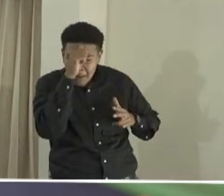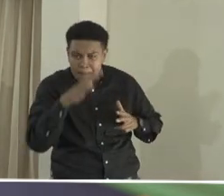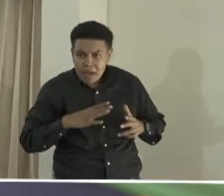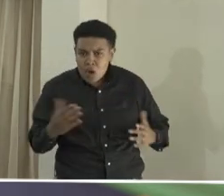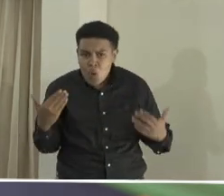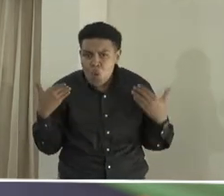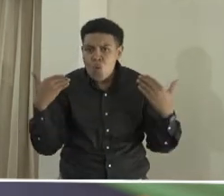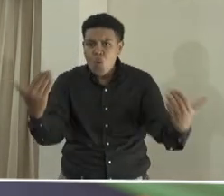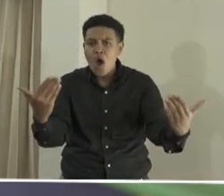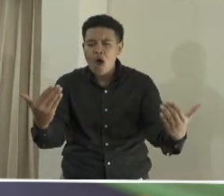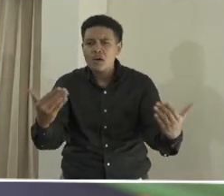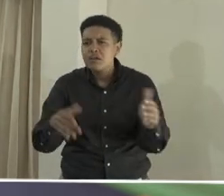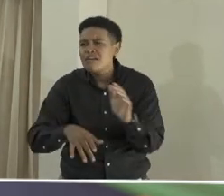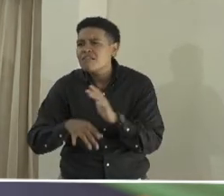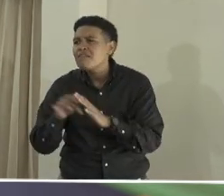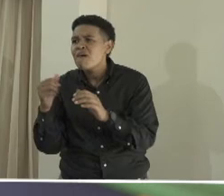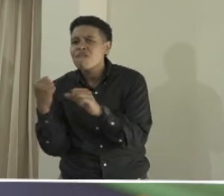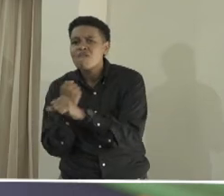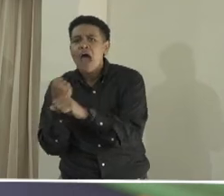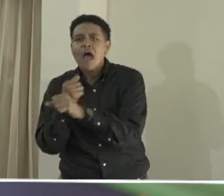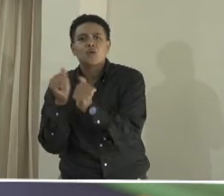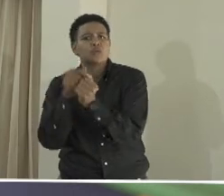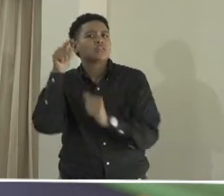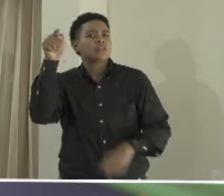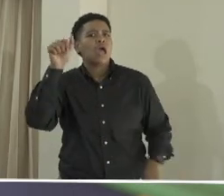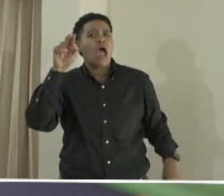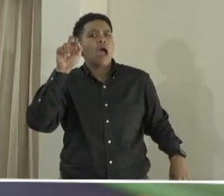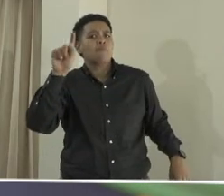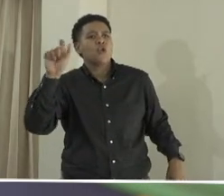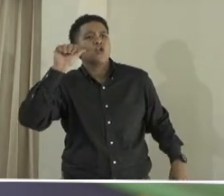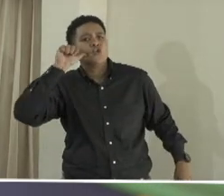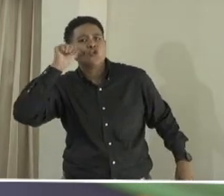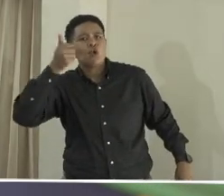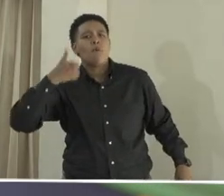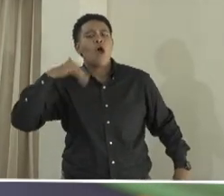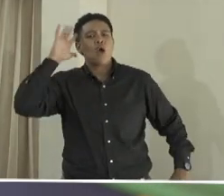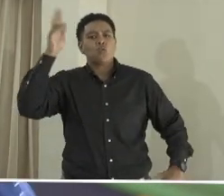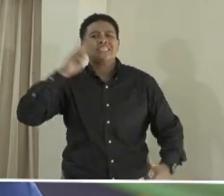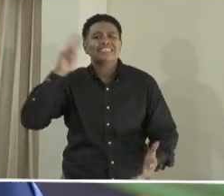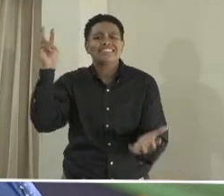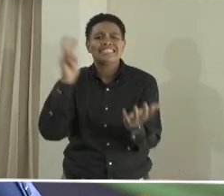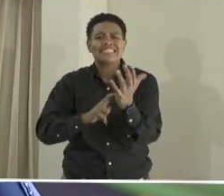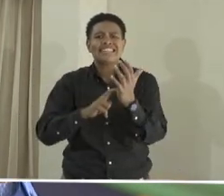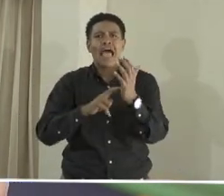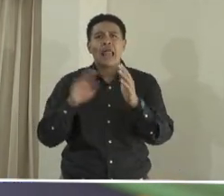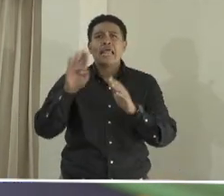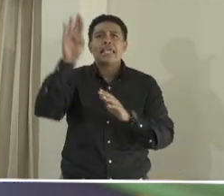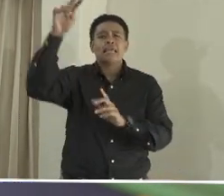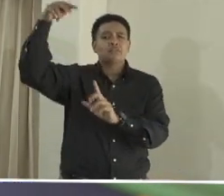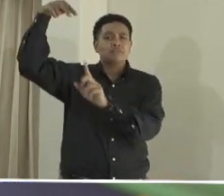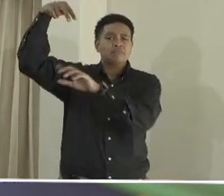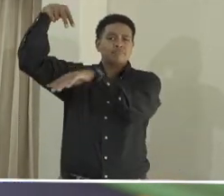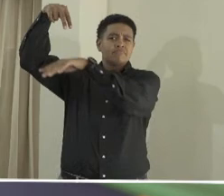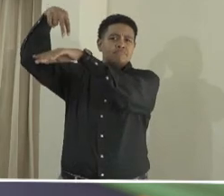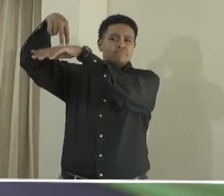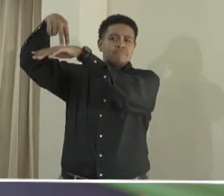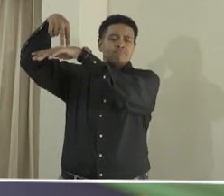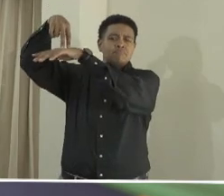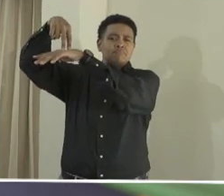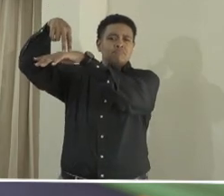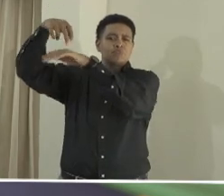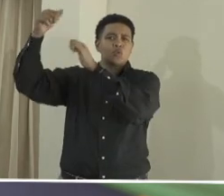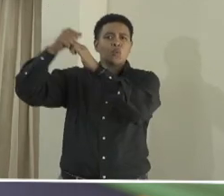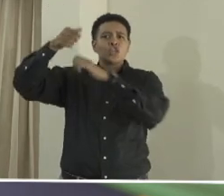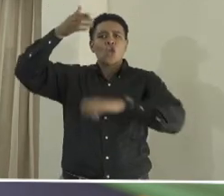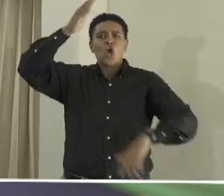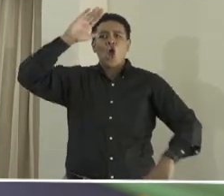out, fight with Amalek. Tomorrow I will stand on the top of the hill with the rod of